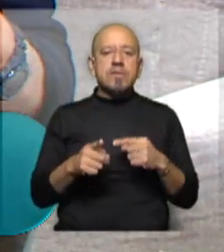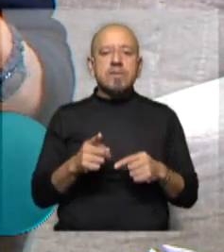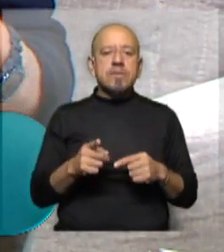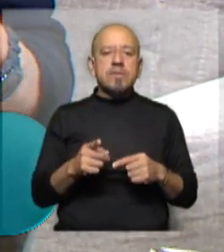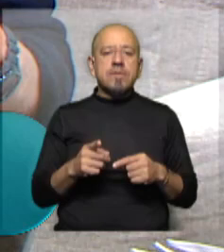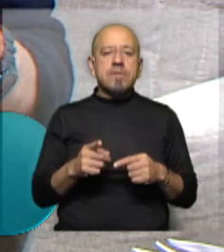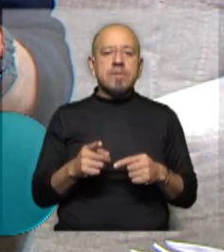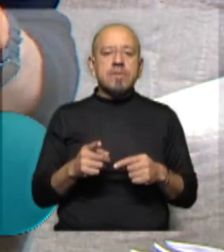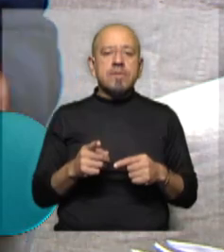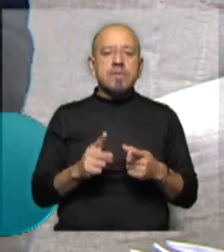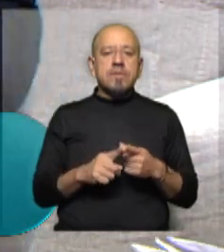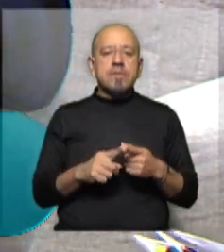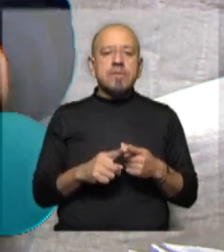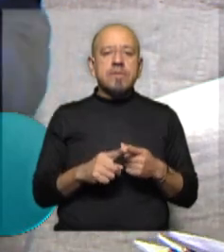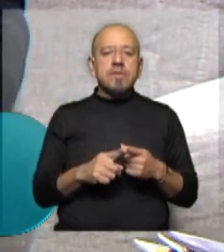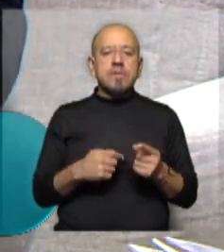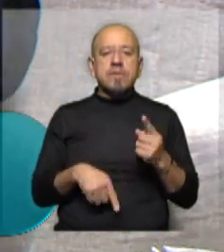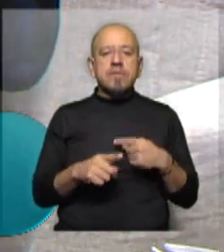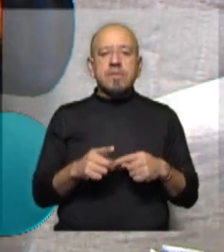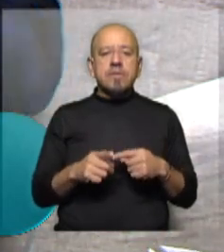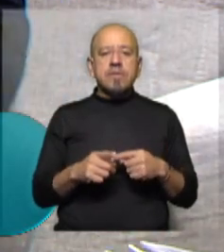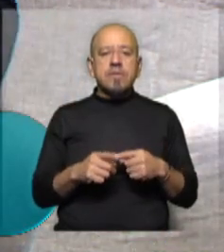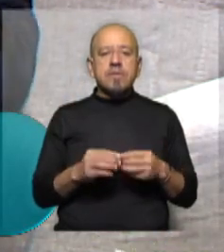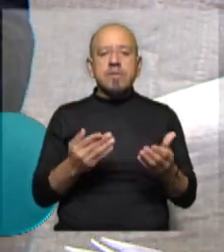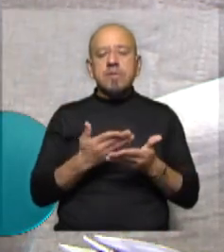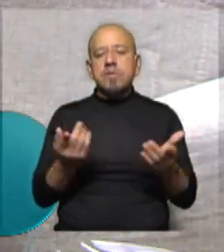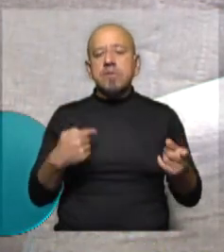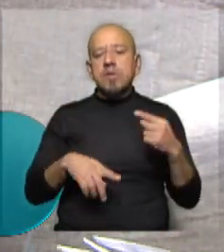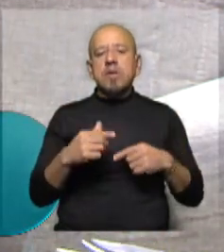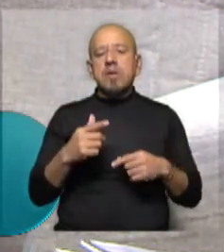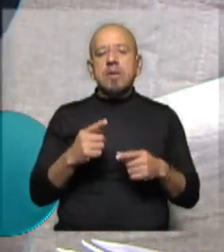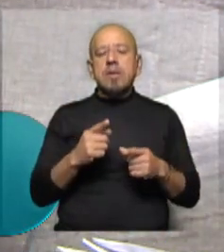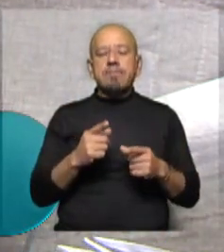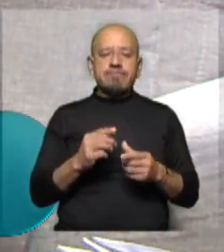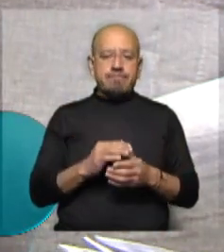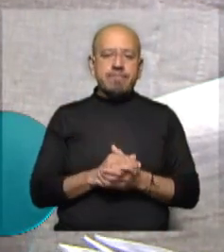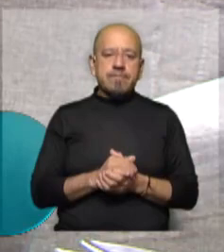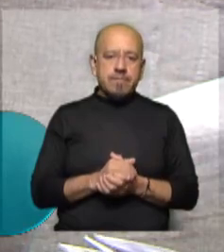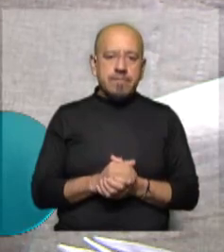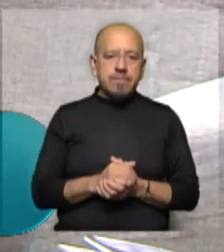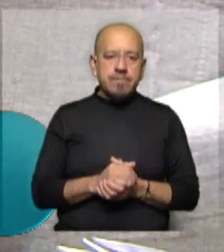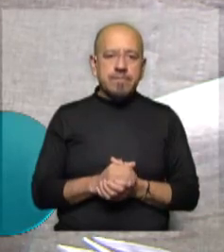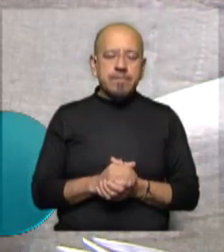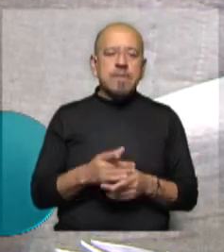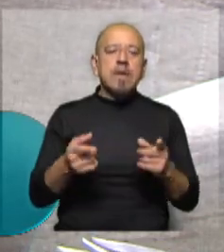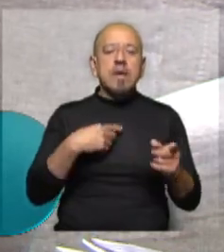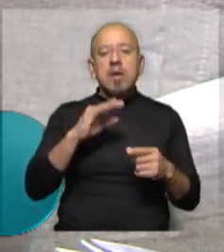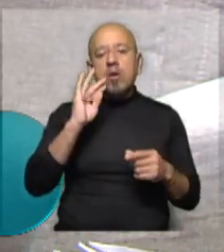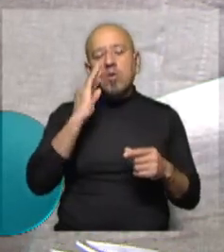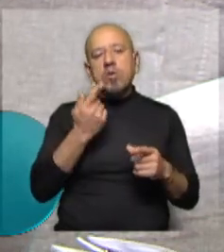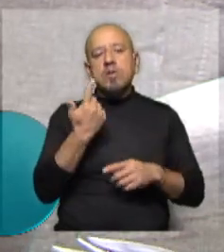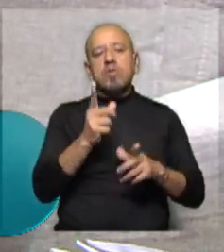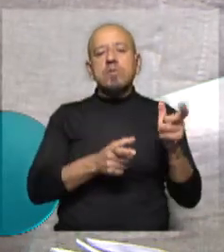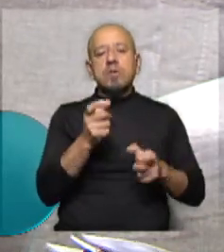really experienced the change of the purpose of the festival back then. And they're still experiencing it now. Conocimos un montón de personas